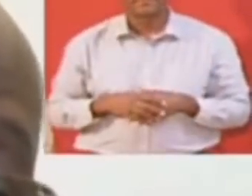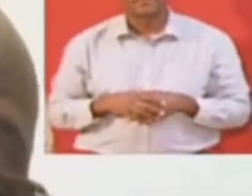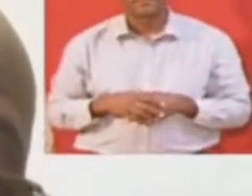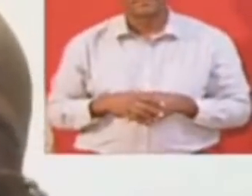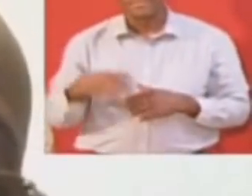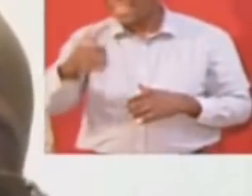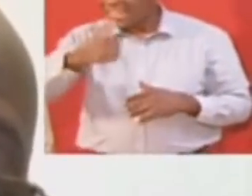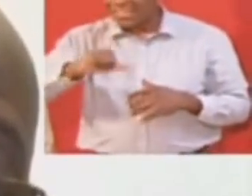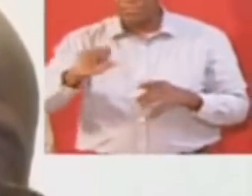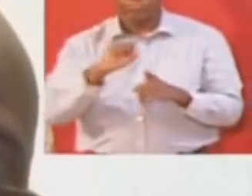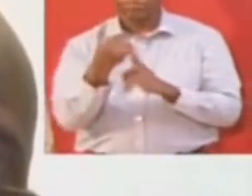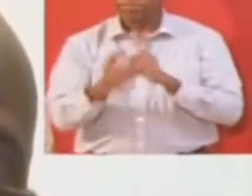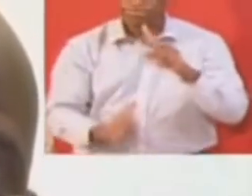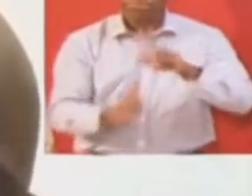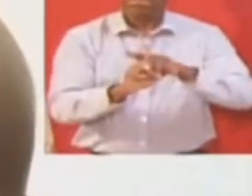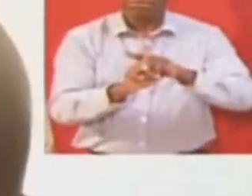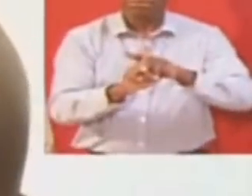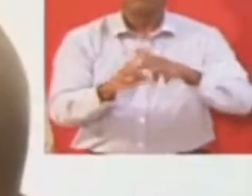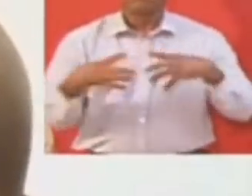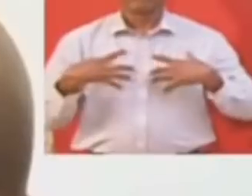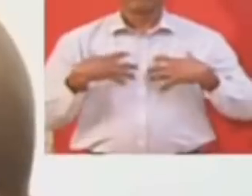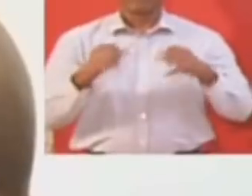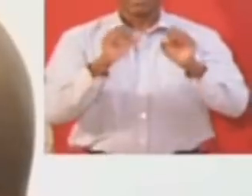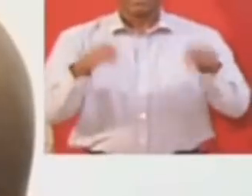situation as it may develop with respect to